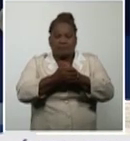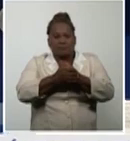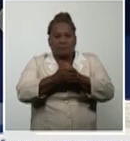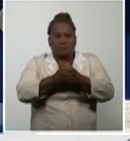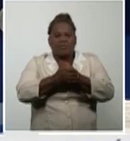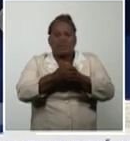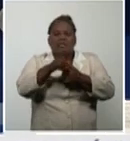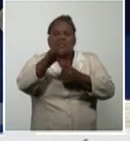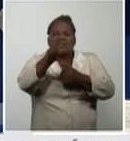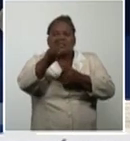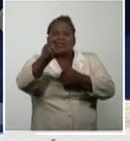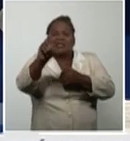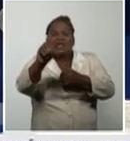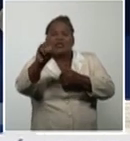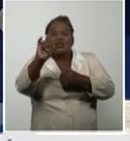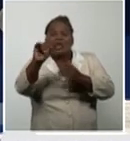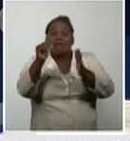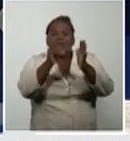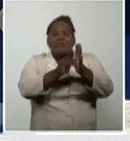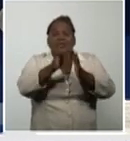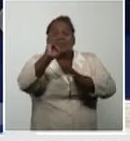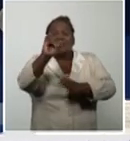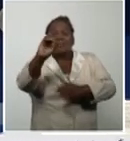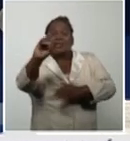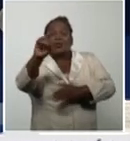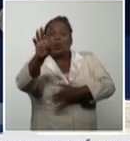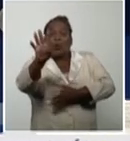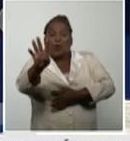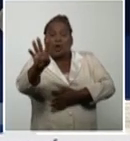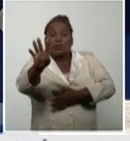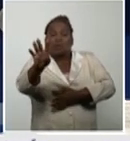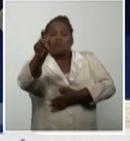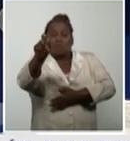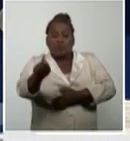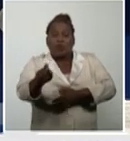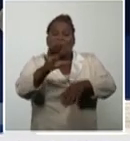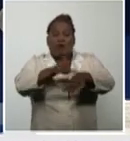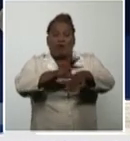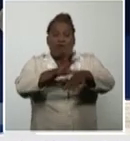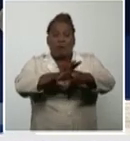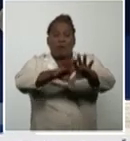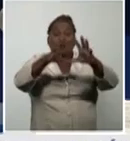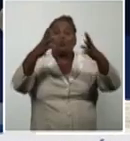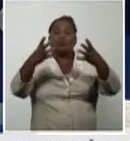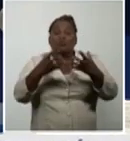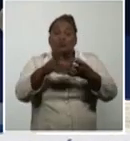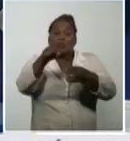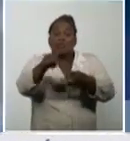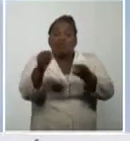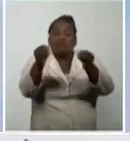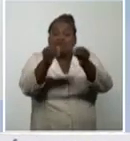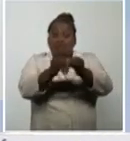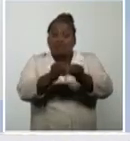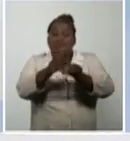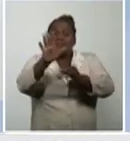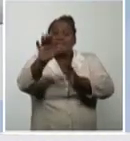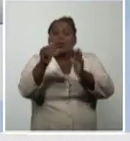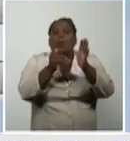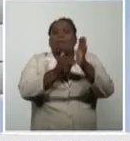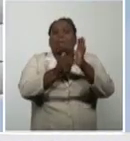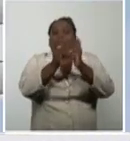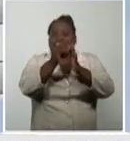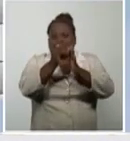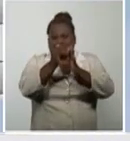106,604 cases were confirmed worldwide. That brings the total number of confirmed cases to